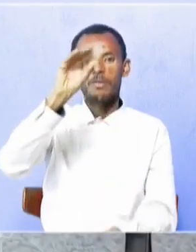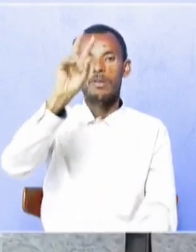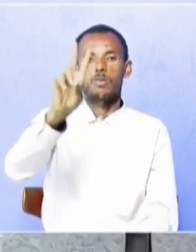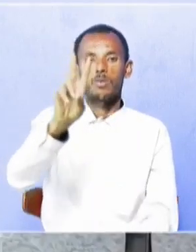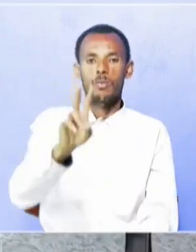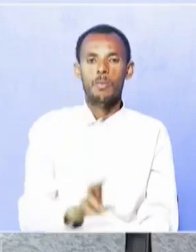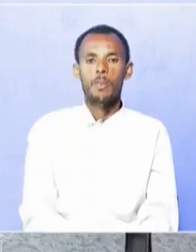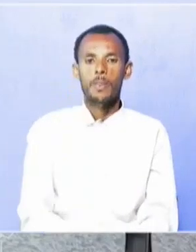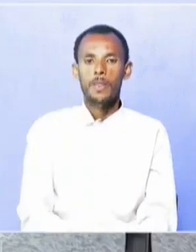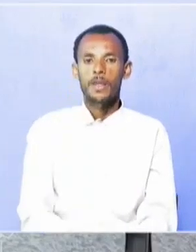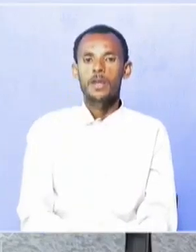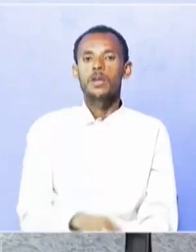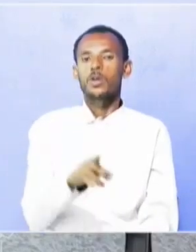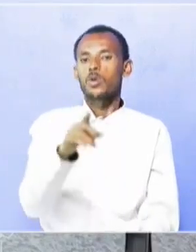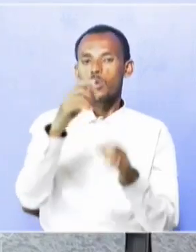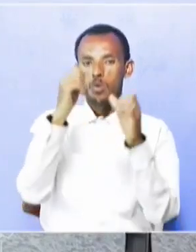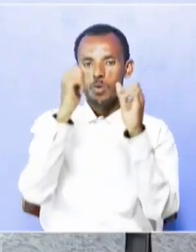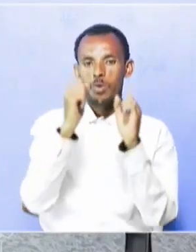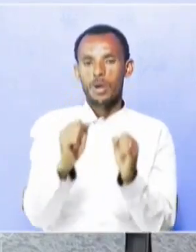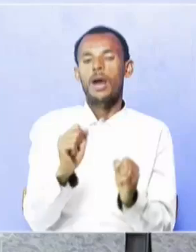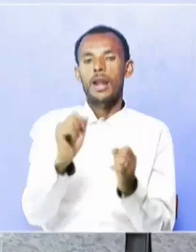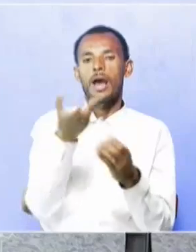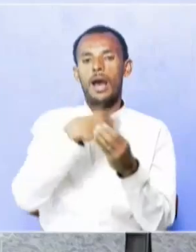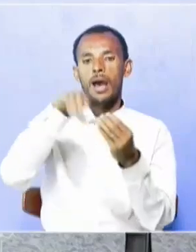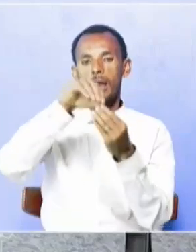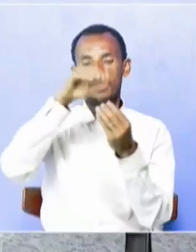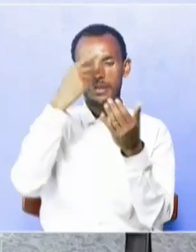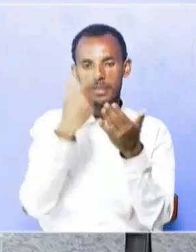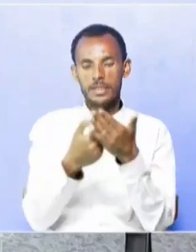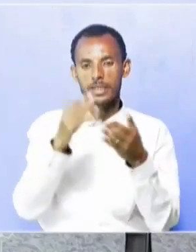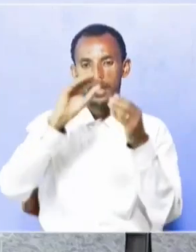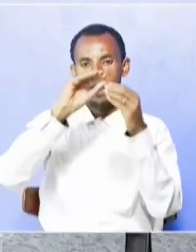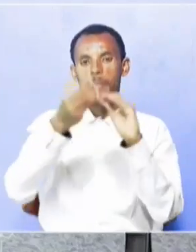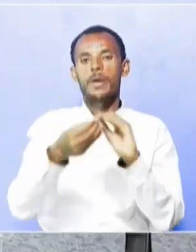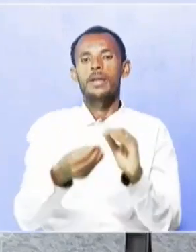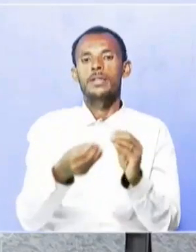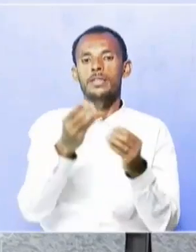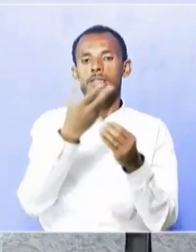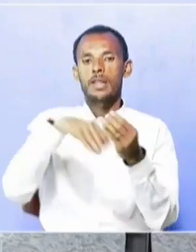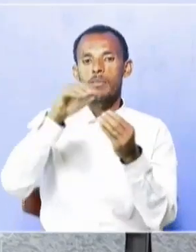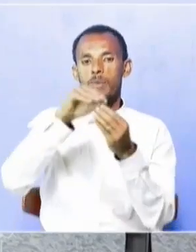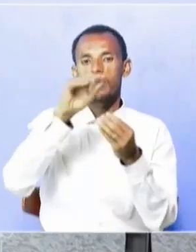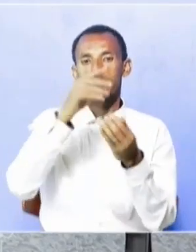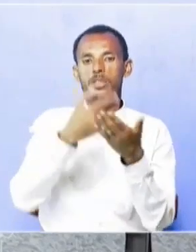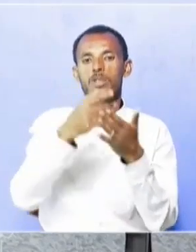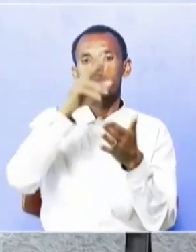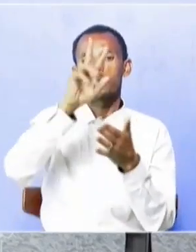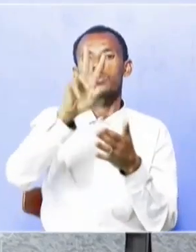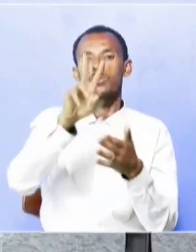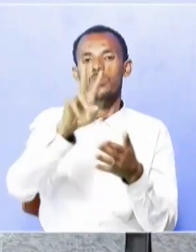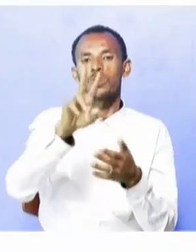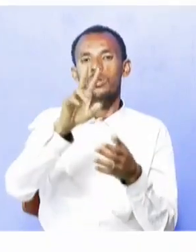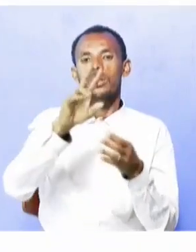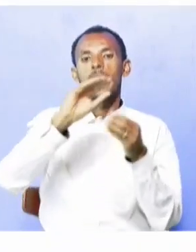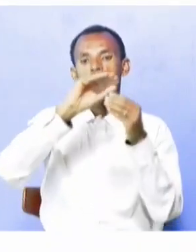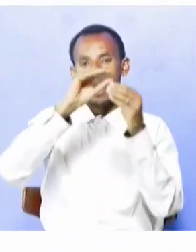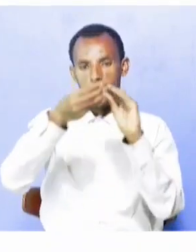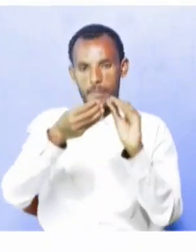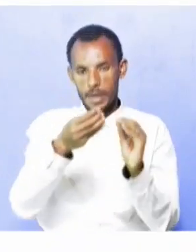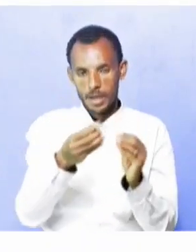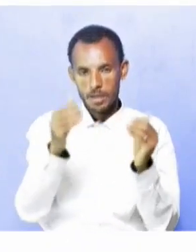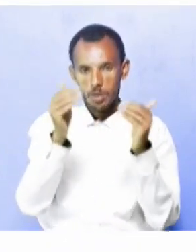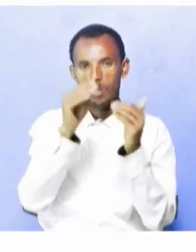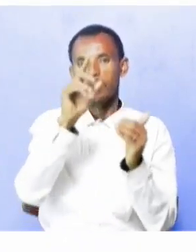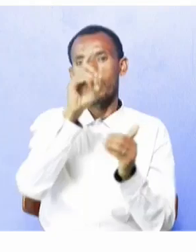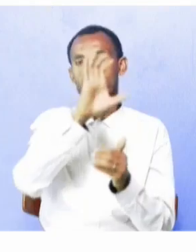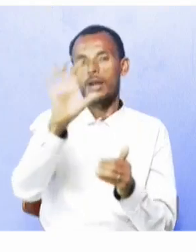Okay, so you can add these two numbers. I think the sum of these two numbers is 100. So x